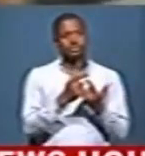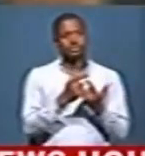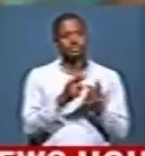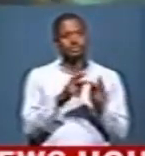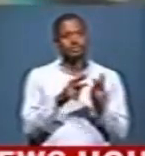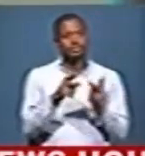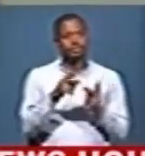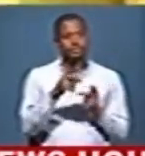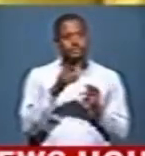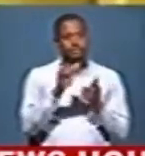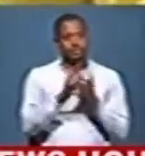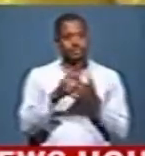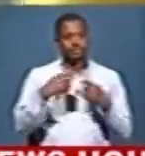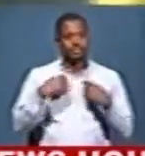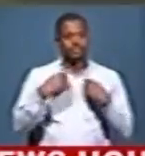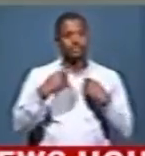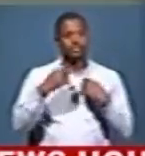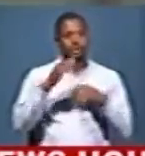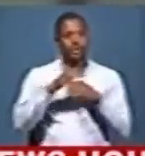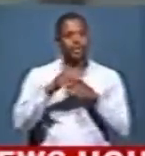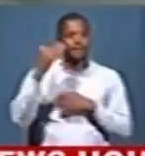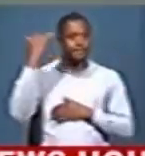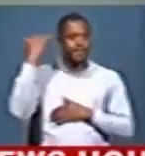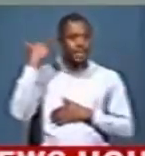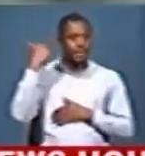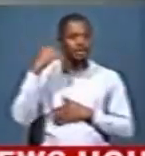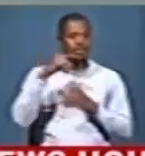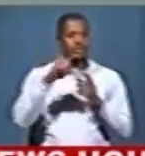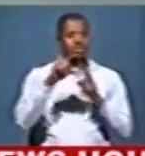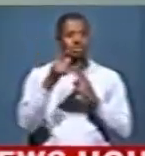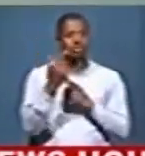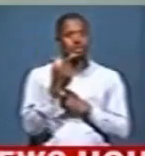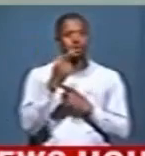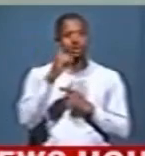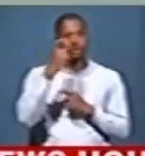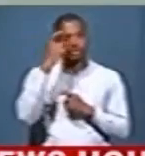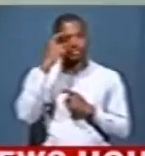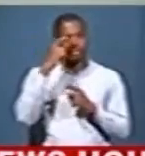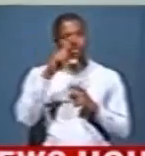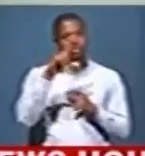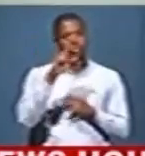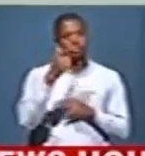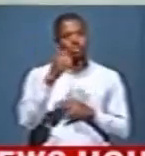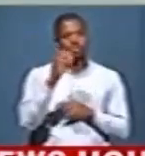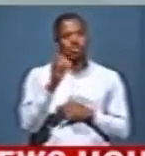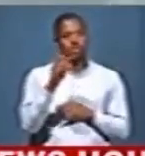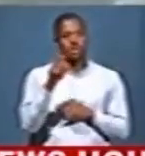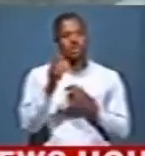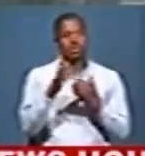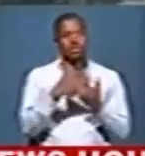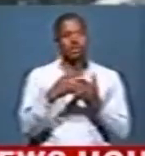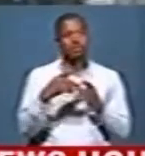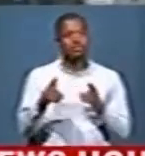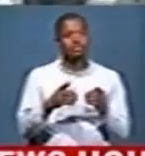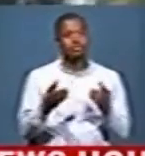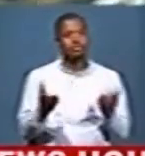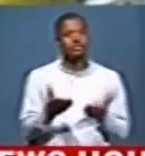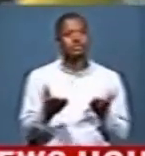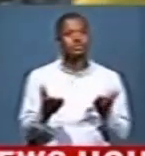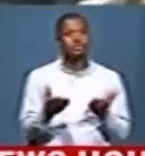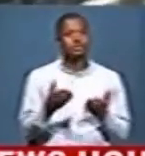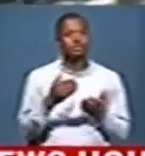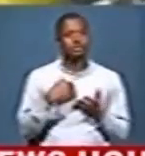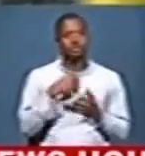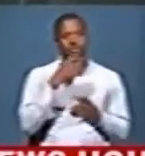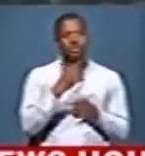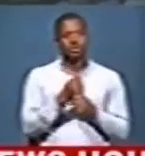So this logo we're there for our bag. Now, local government logo. So anything we do here, we no